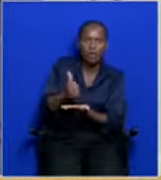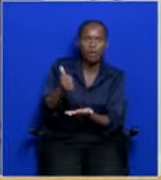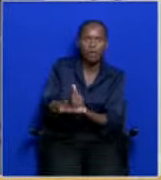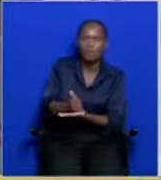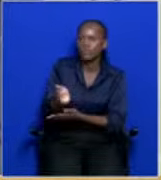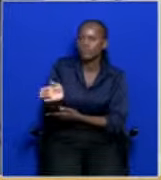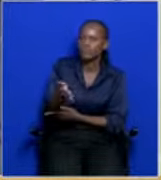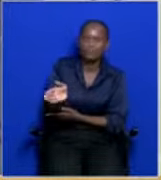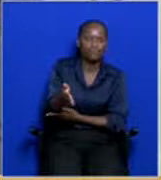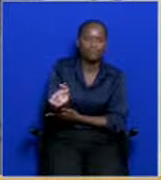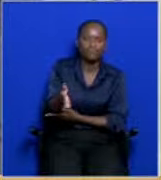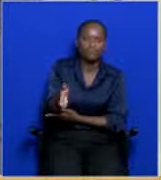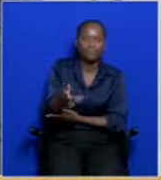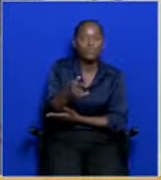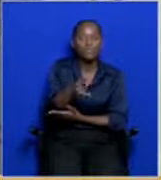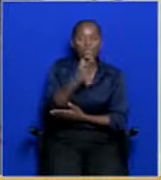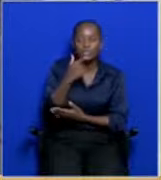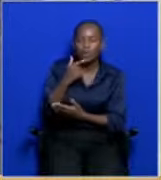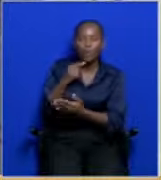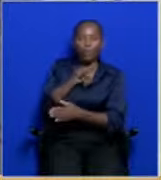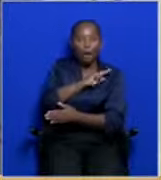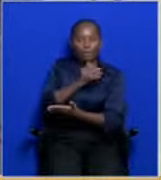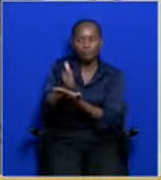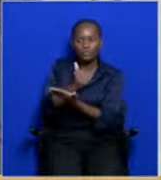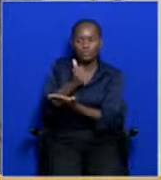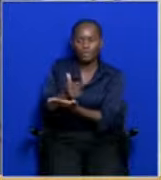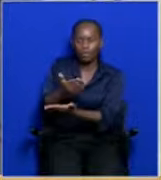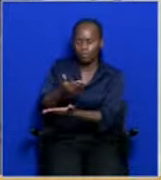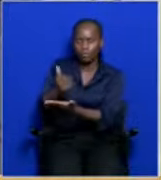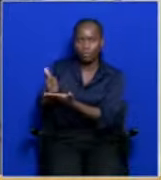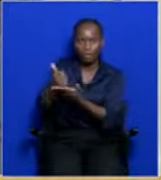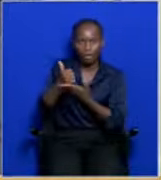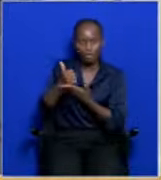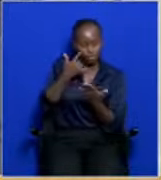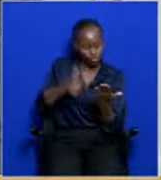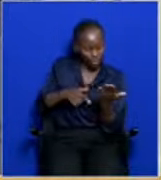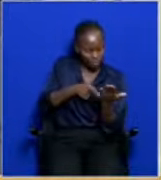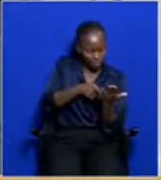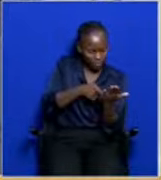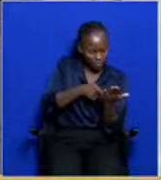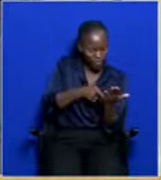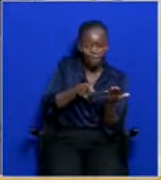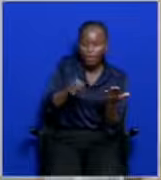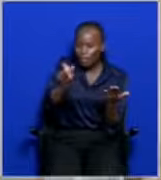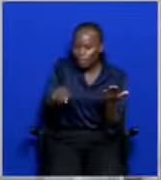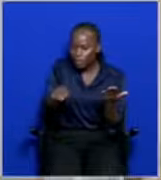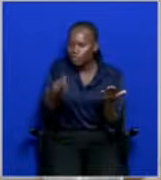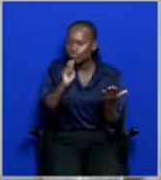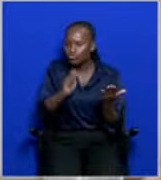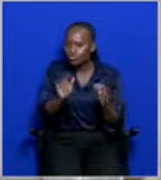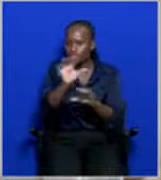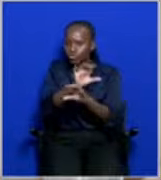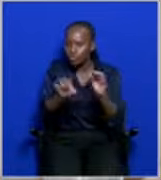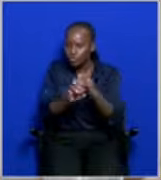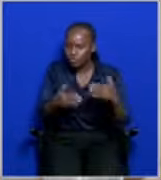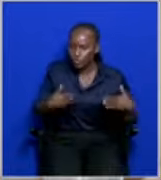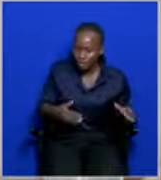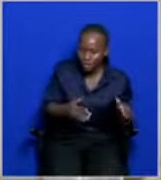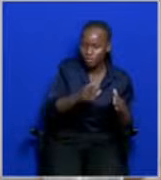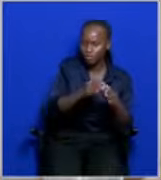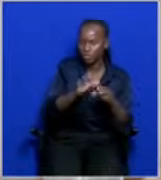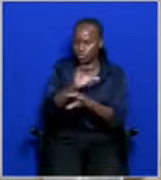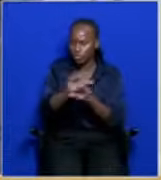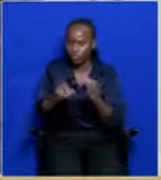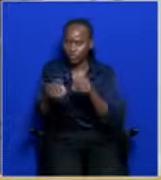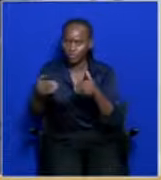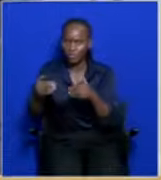on official duty. In SAPS, we found those registers as SAP 15 is an official register. You can't throw it